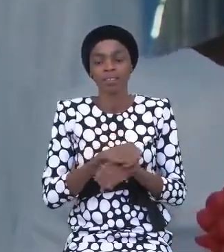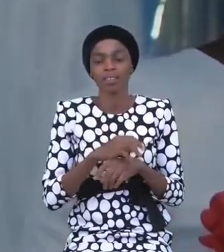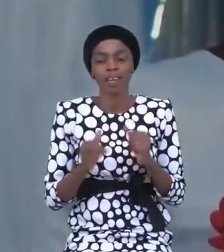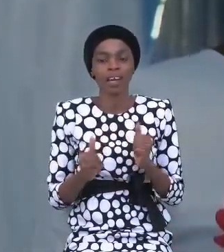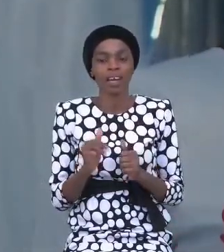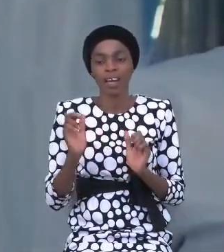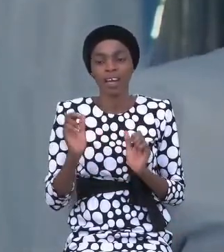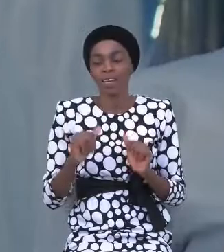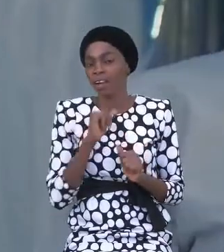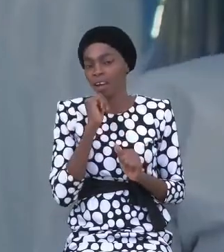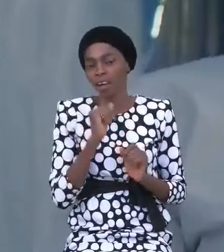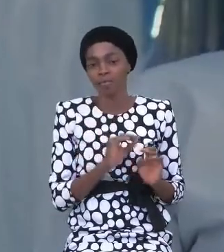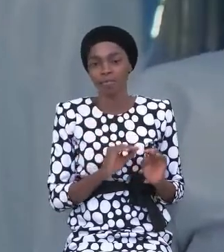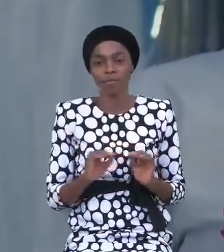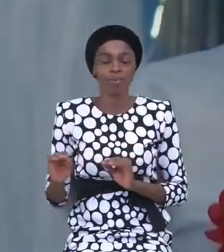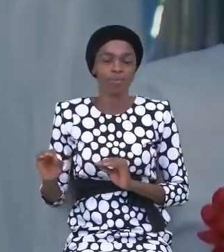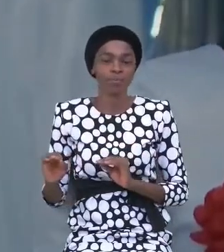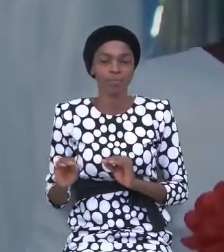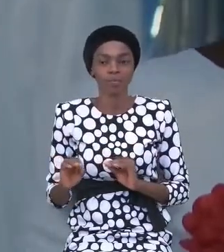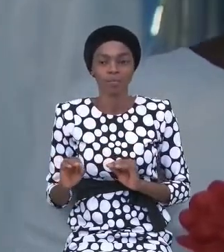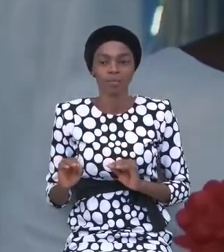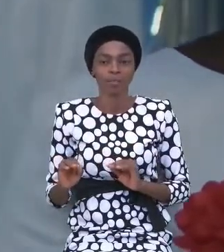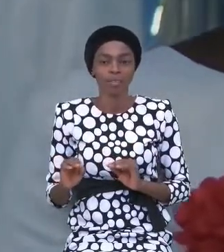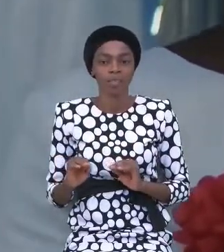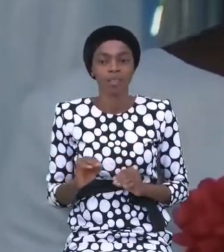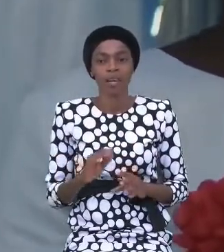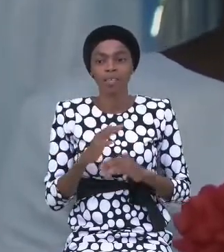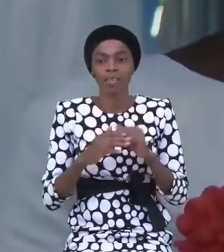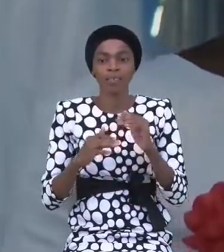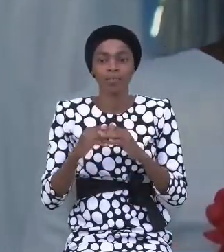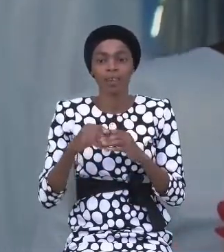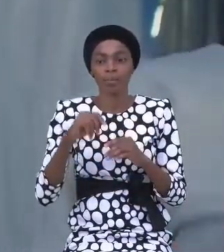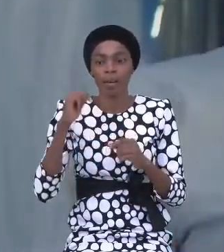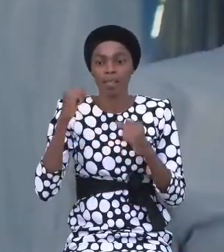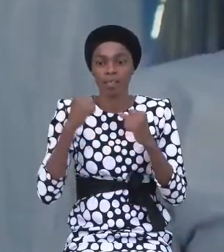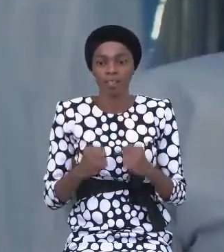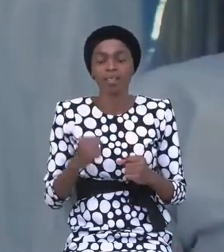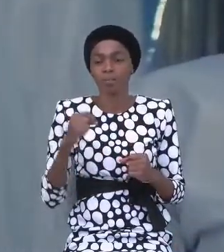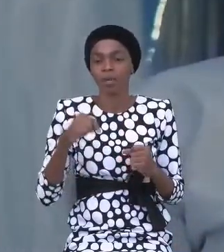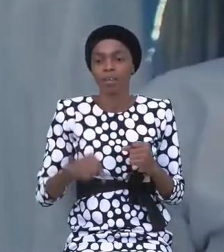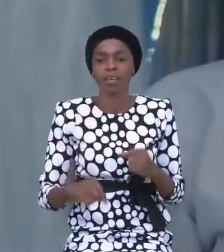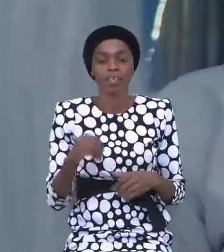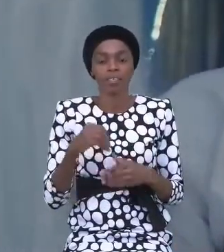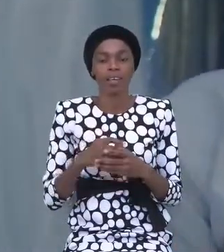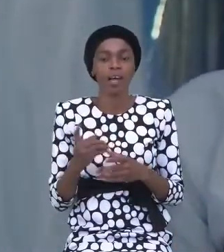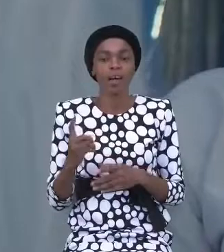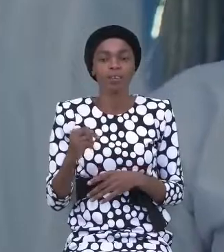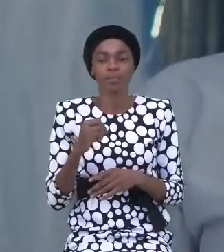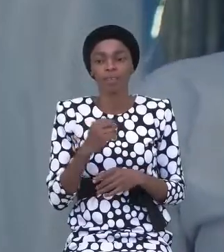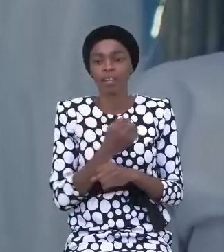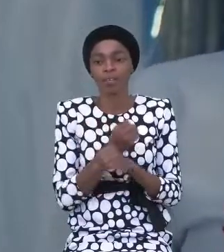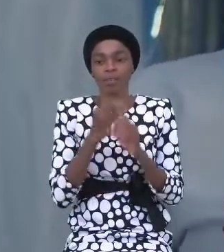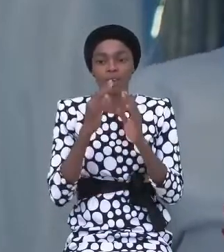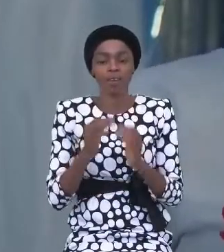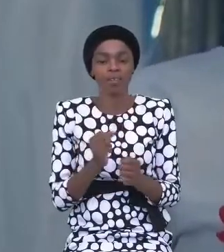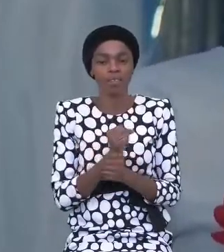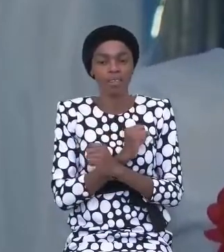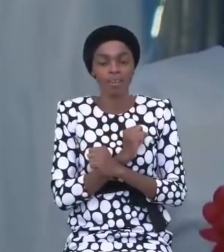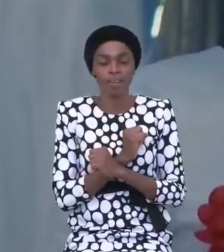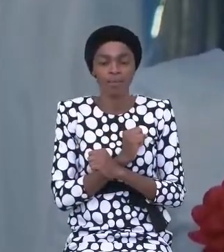which cannot move. Grounded firm and deep in the